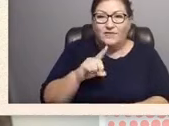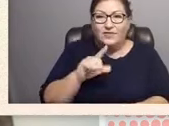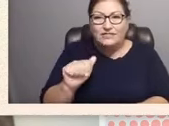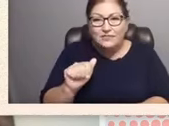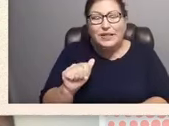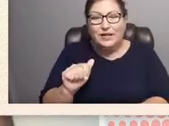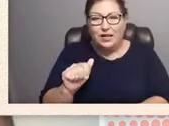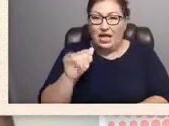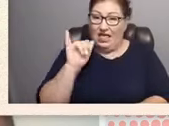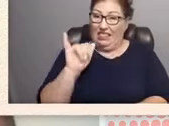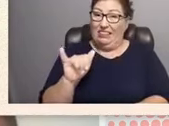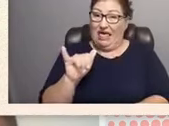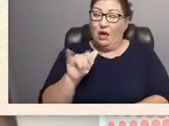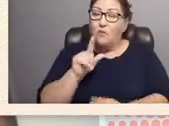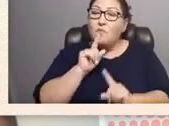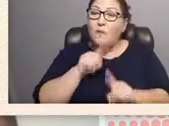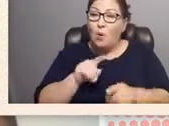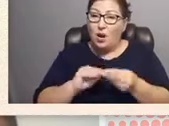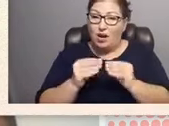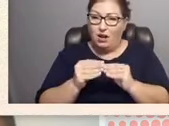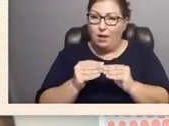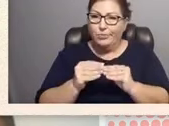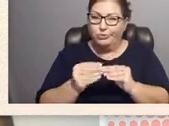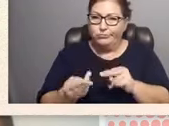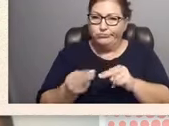reported. But